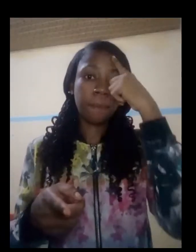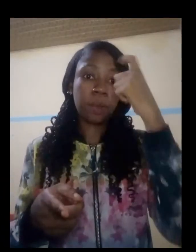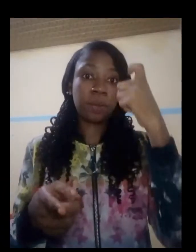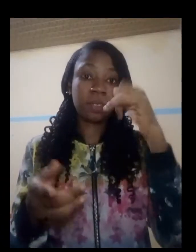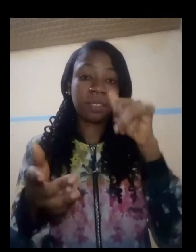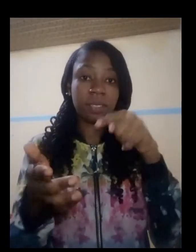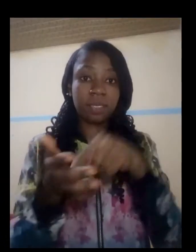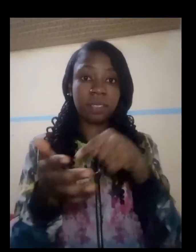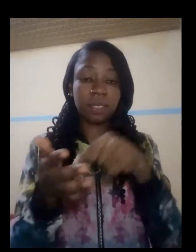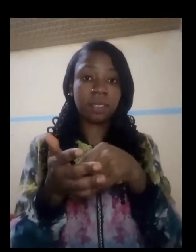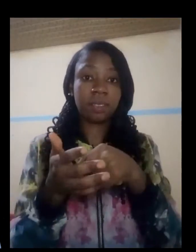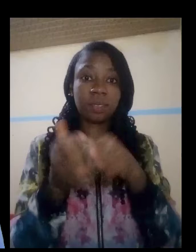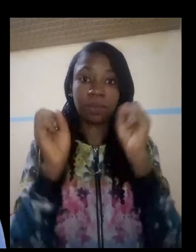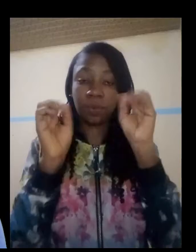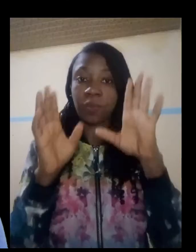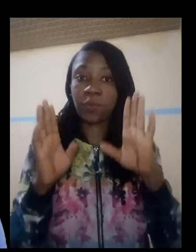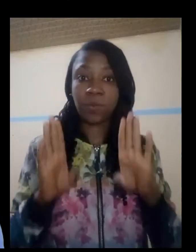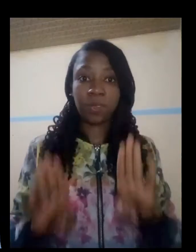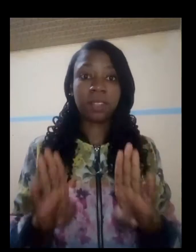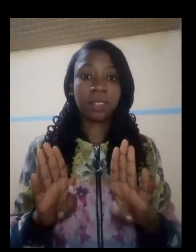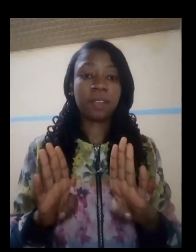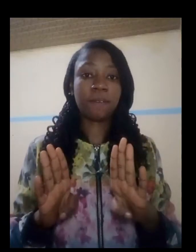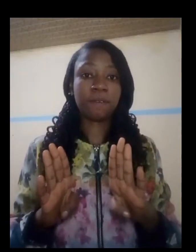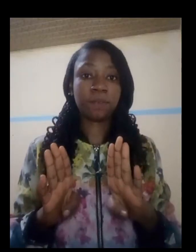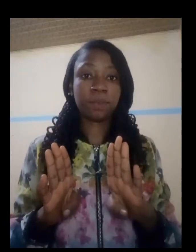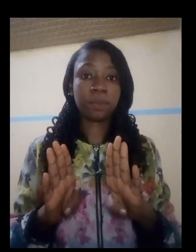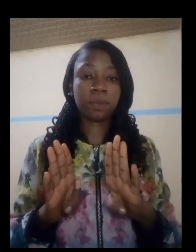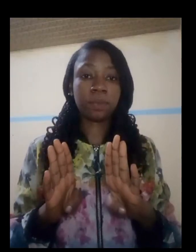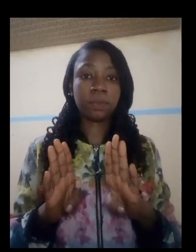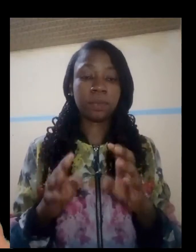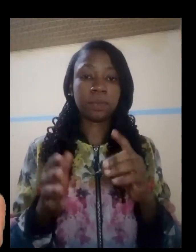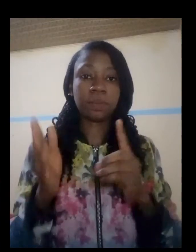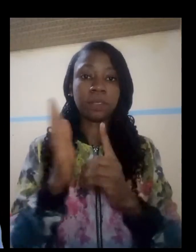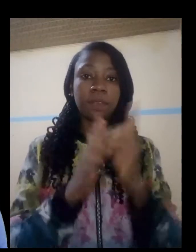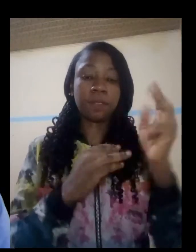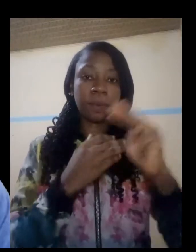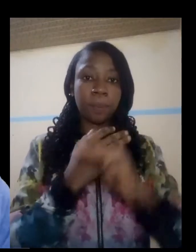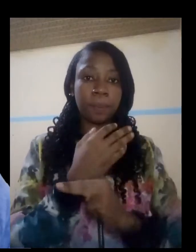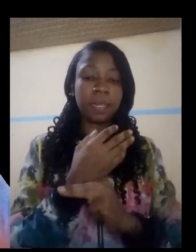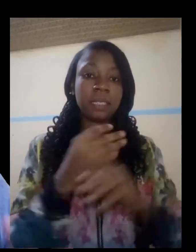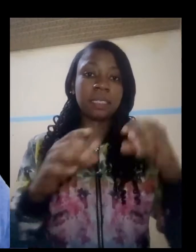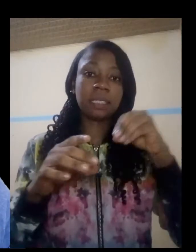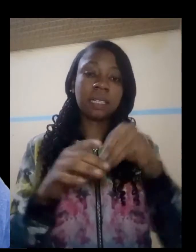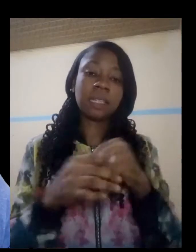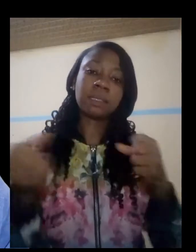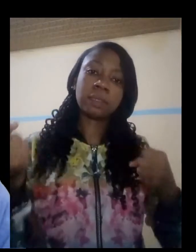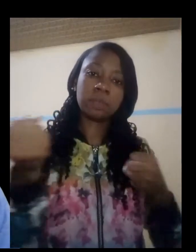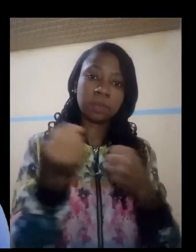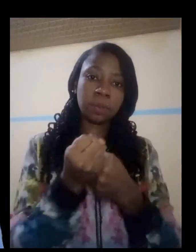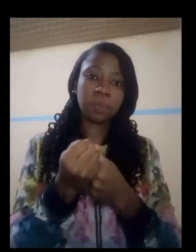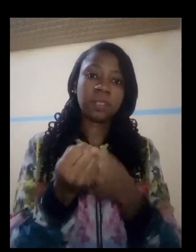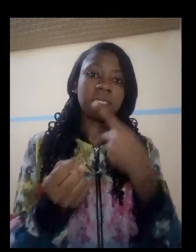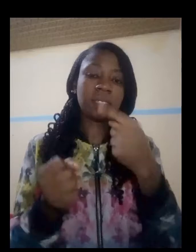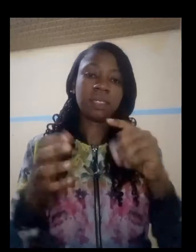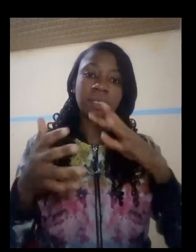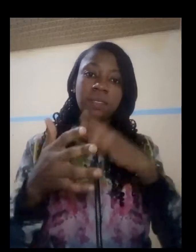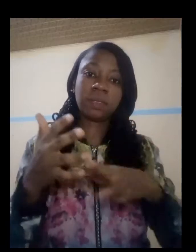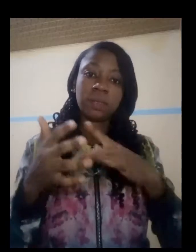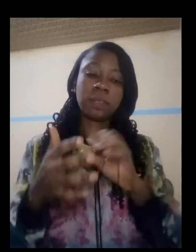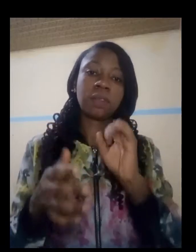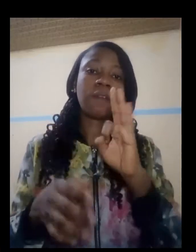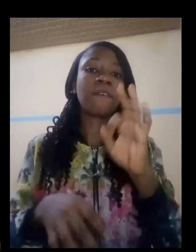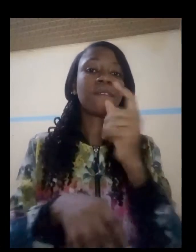great step in the direction of promoting the study of indigenous African sign